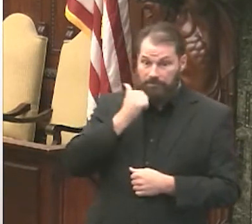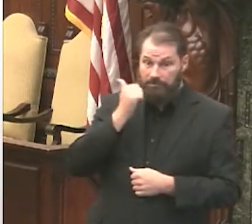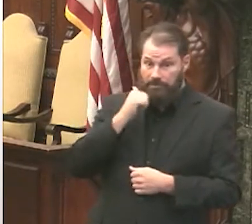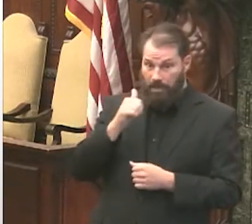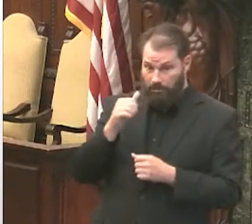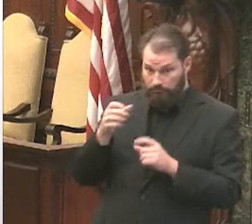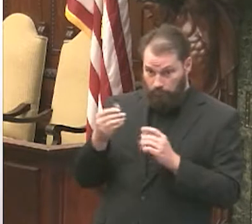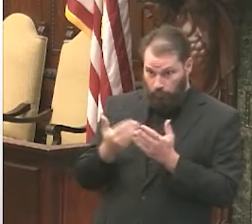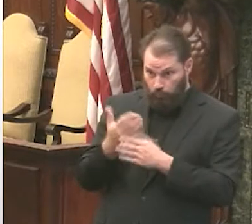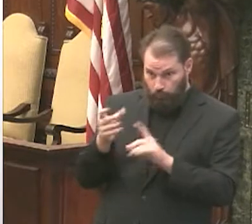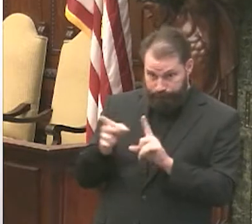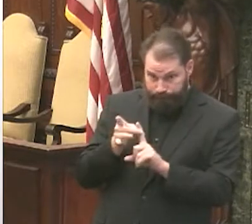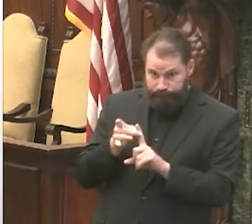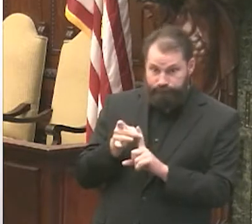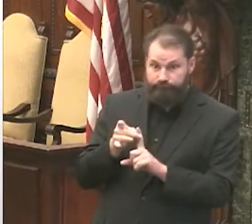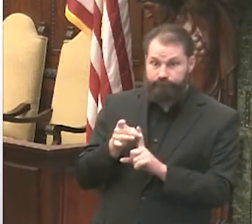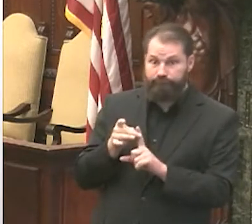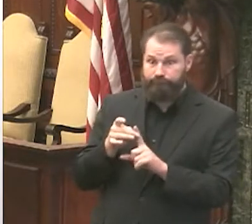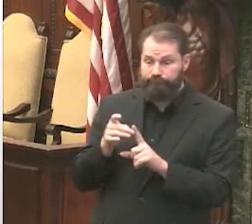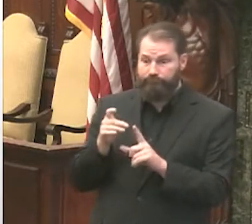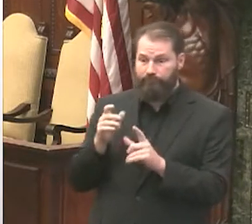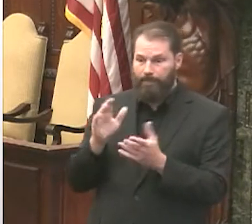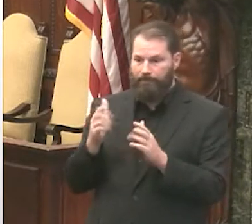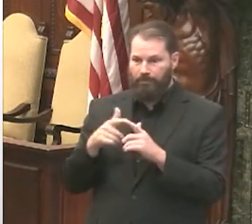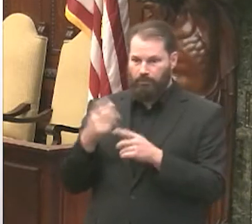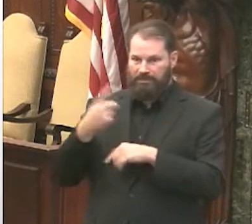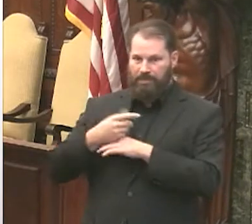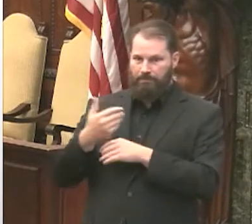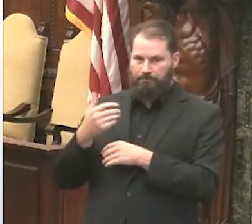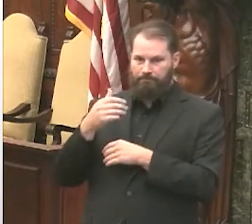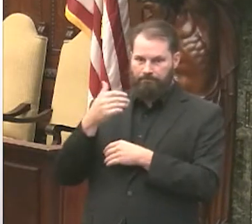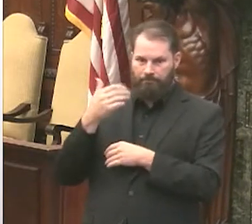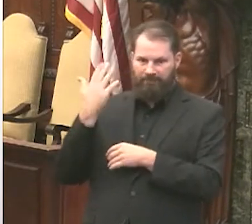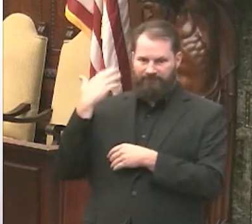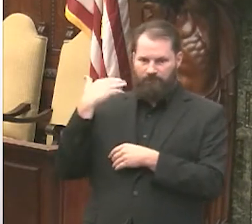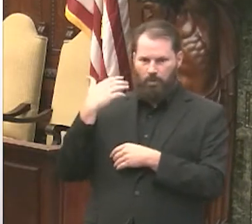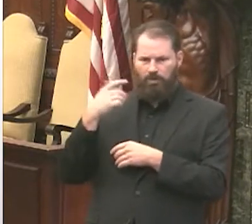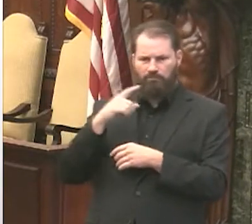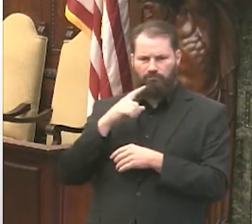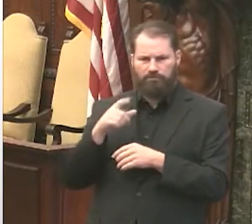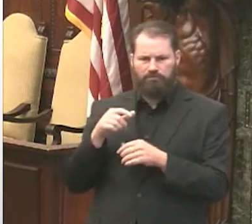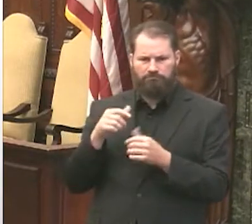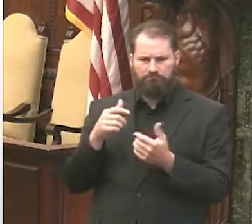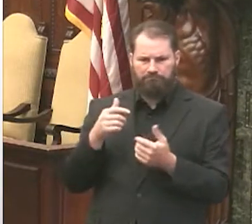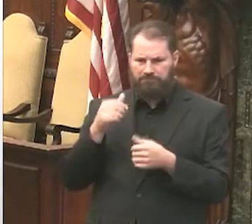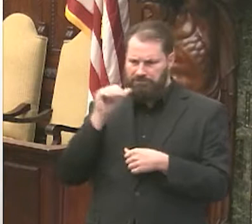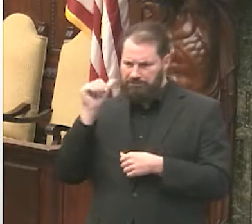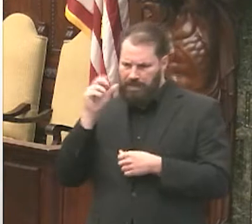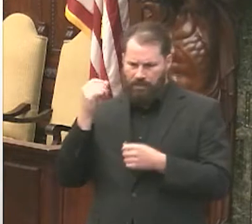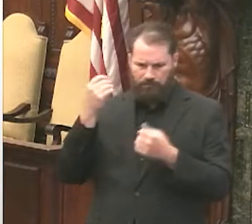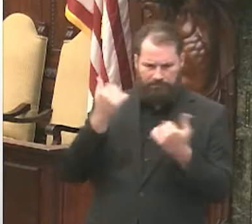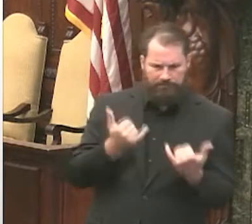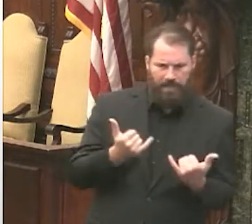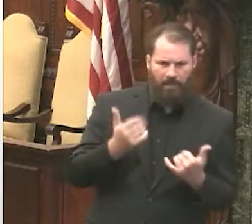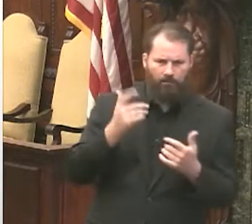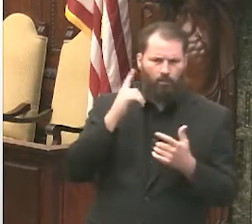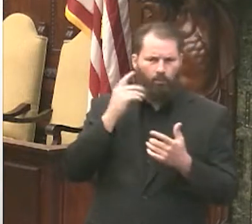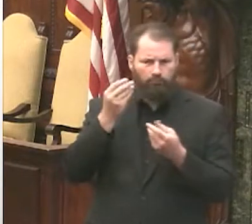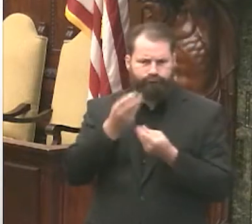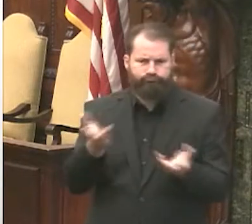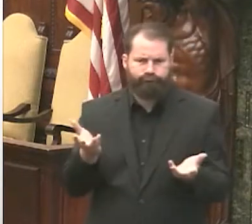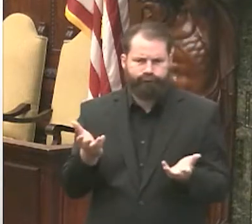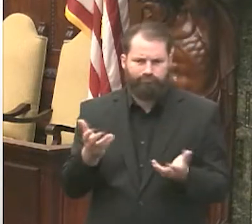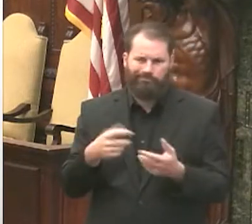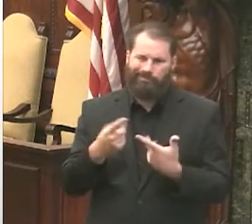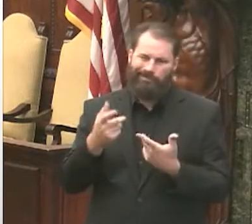received since the previous day. We'll continue to do that. But because the data comes to us from laboratories after a delay in batches, the